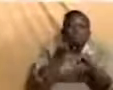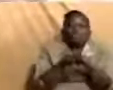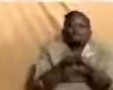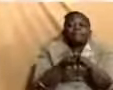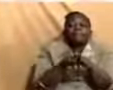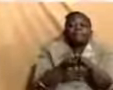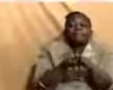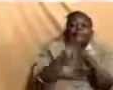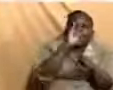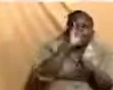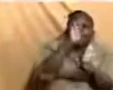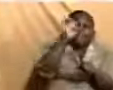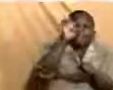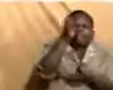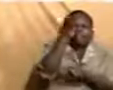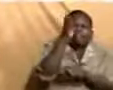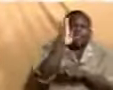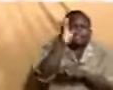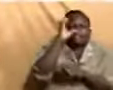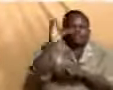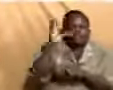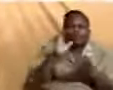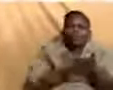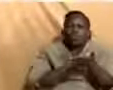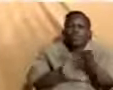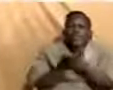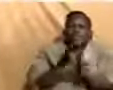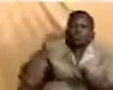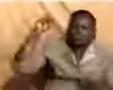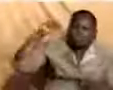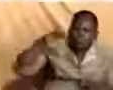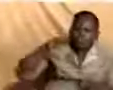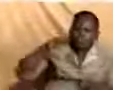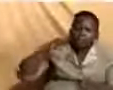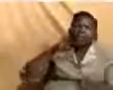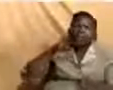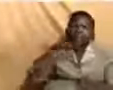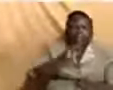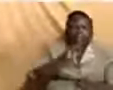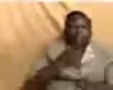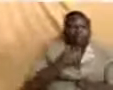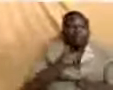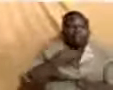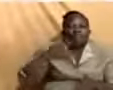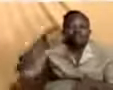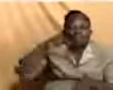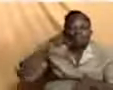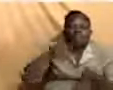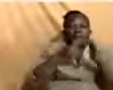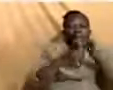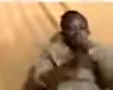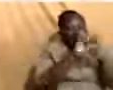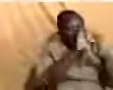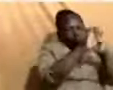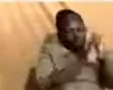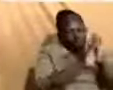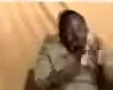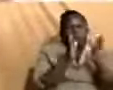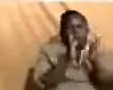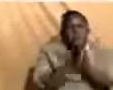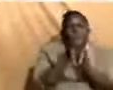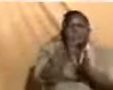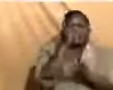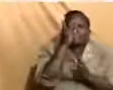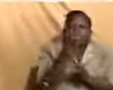declaring IEBC to have been without quorum. IEBC actually acted with quorum as per the Constitution. It had 3 commissioners. And